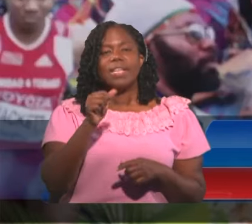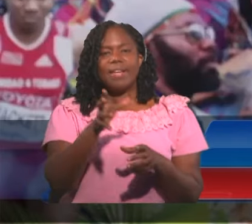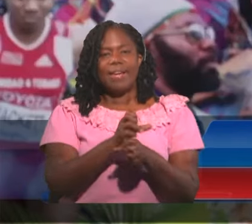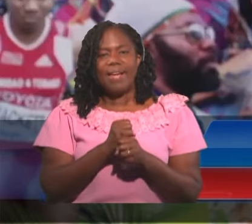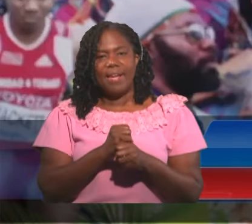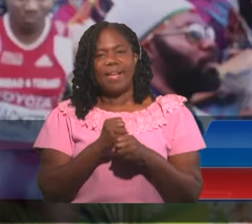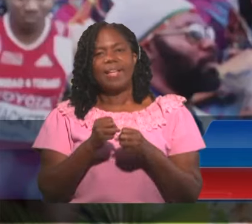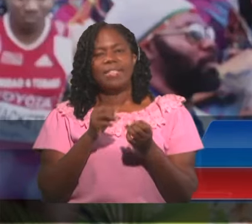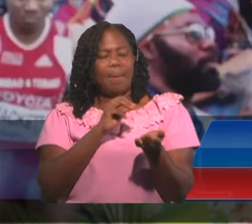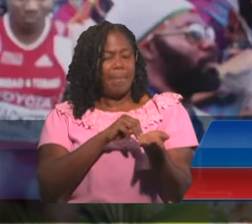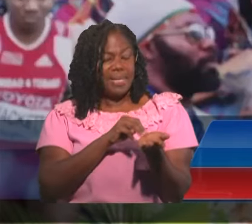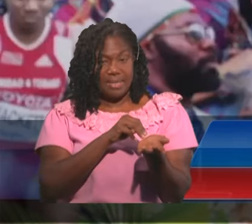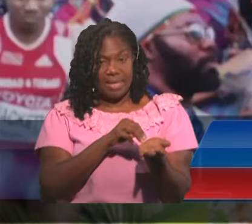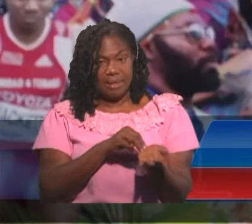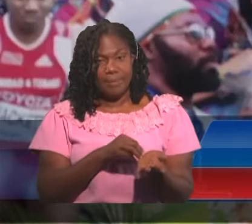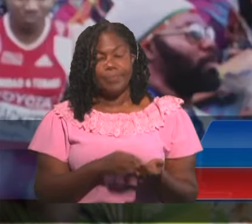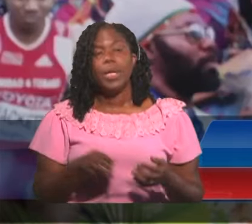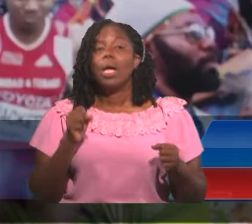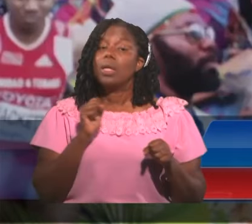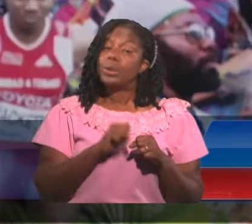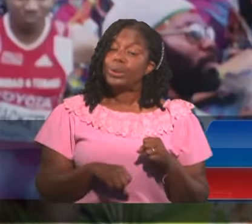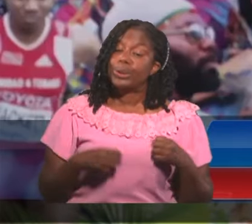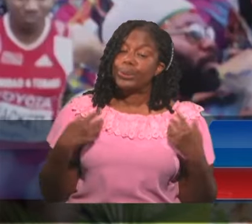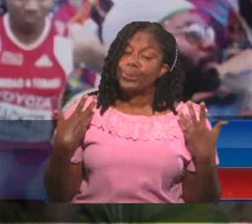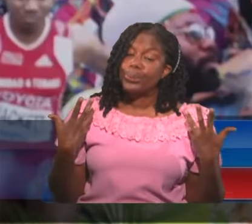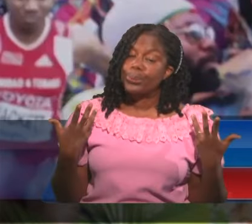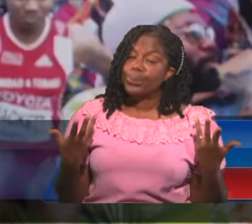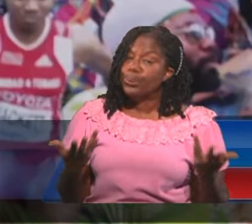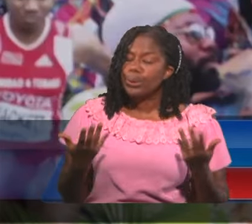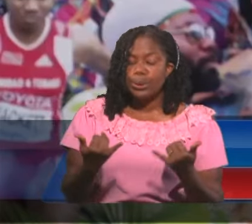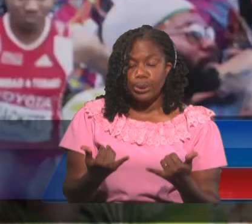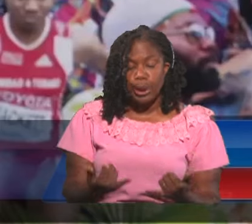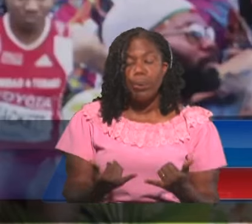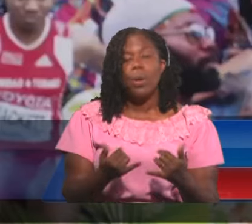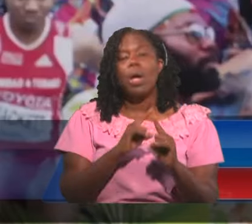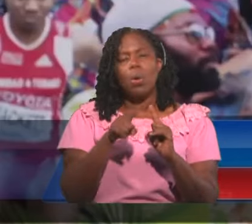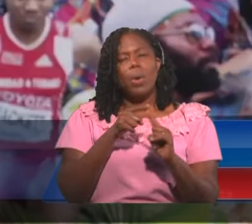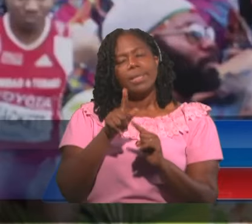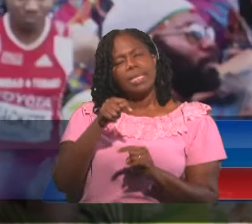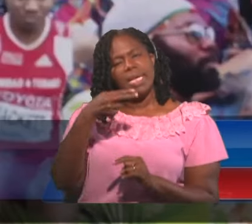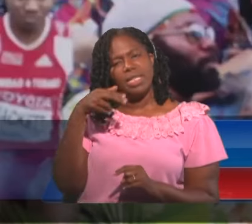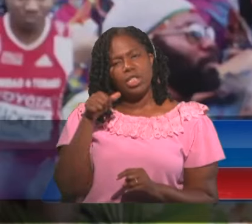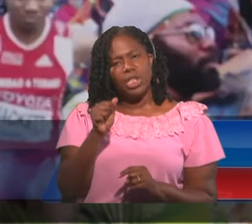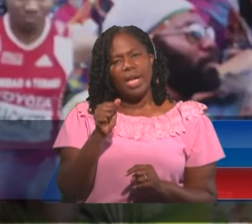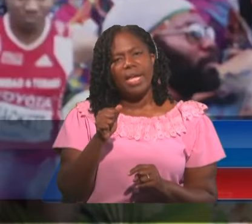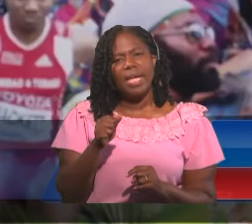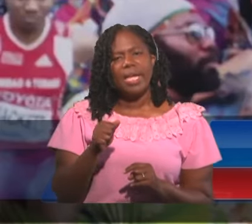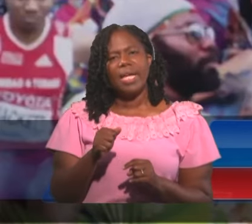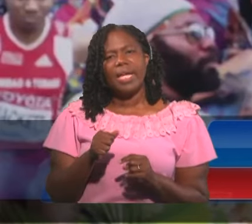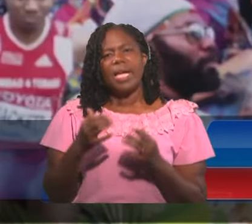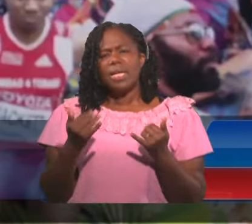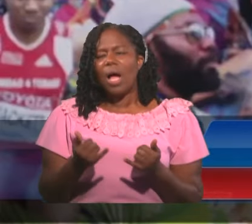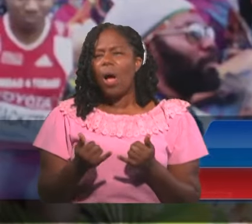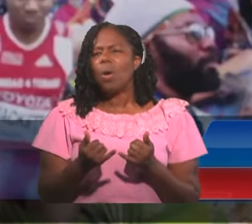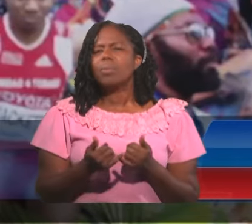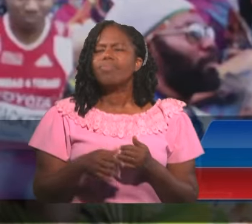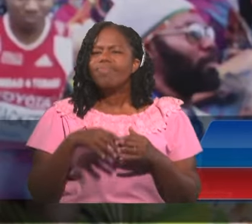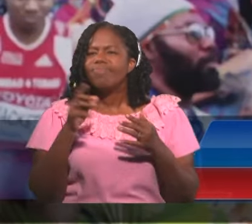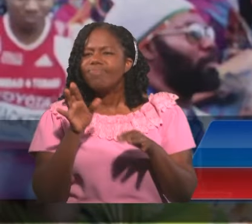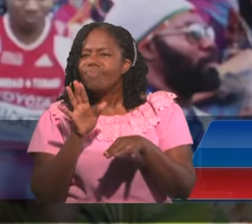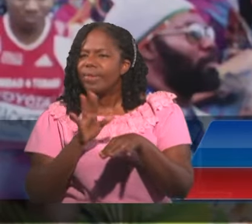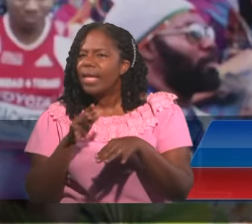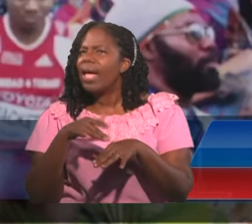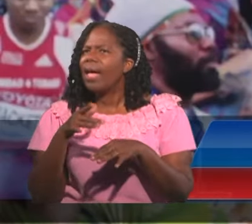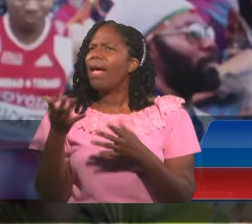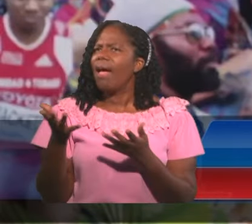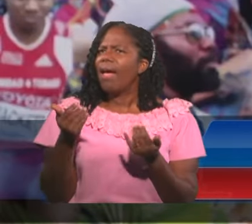it is unfortunate that in many instances when the Tobago Regional Health Authority is reaching out to C40 to say,